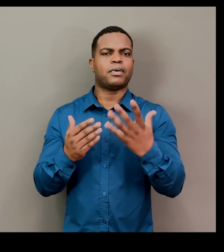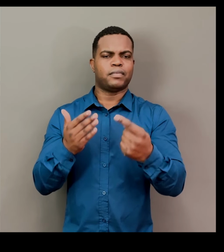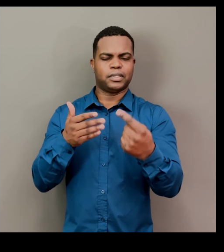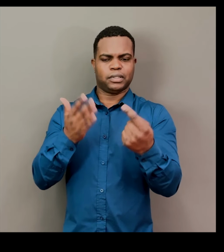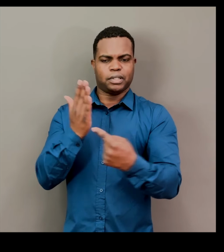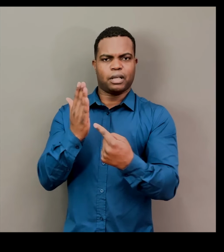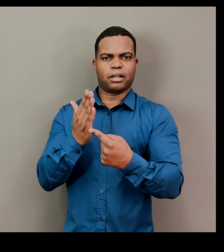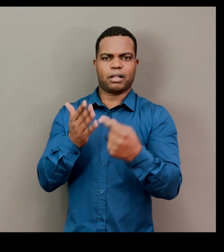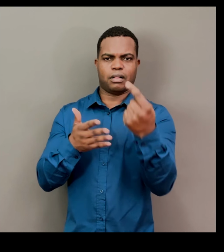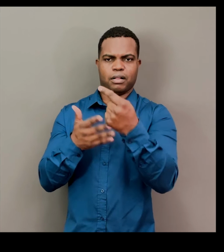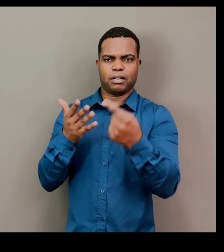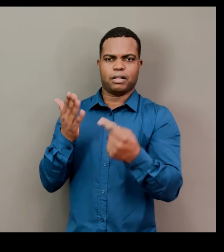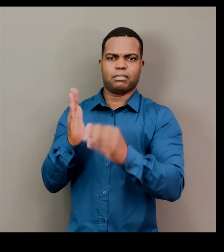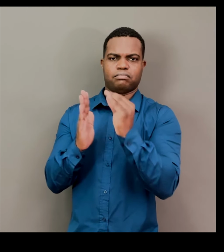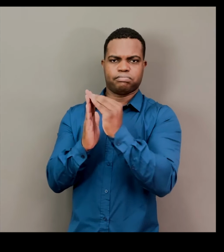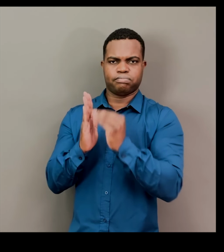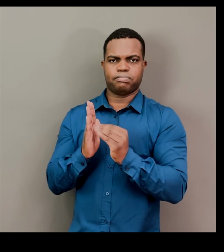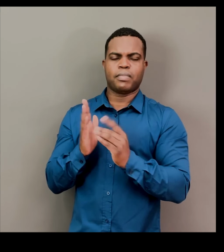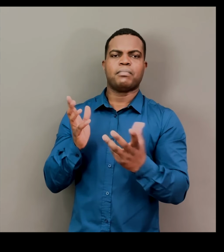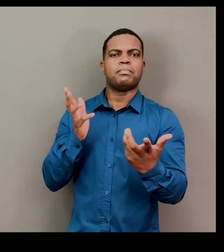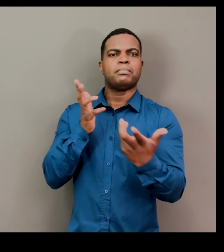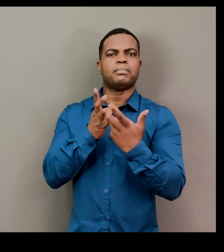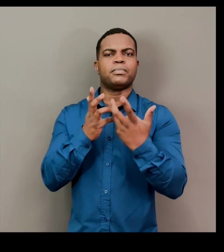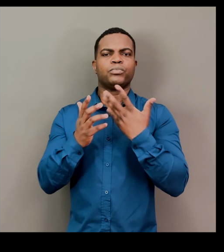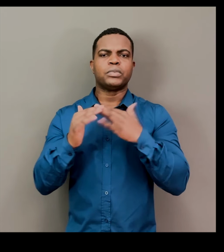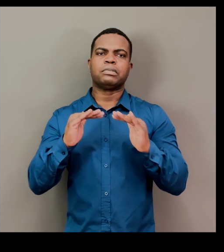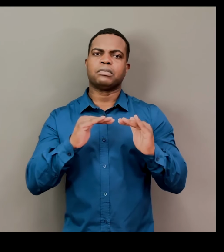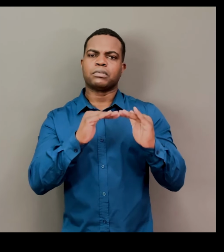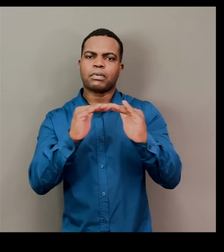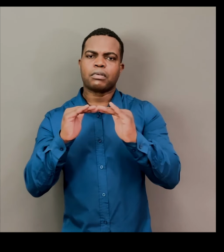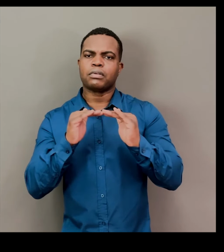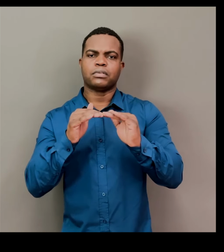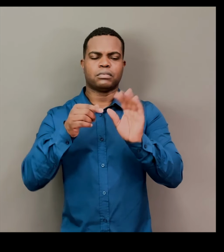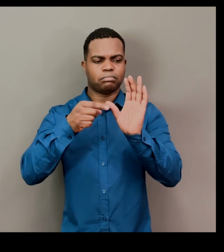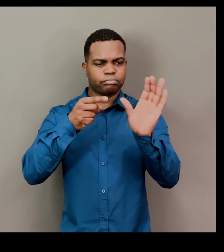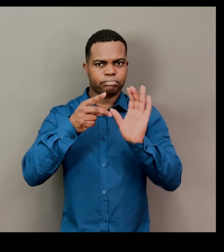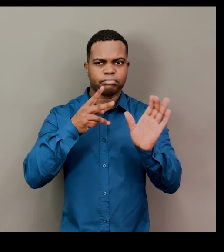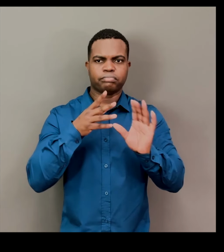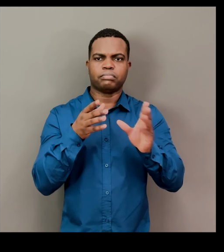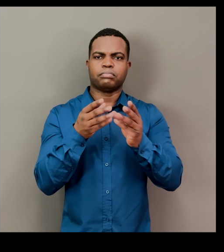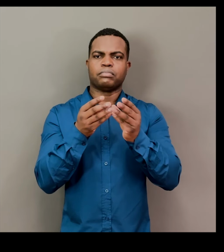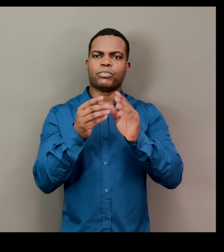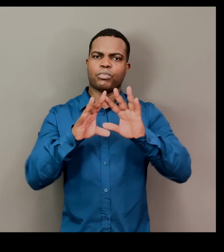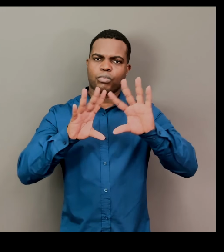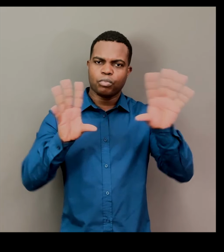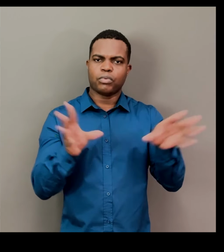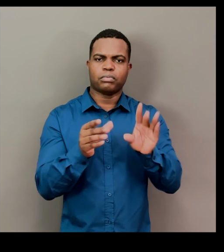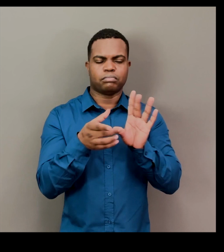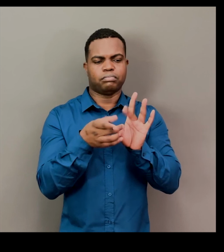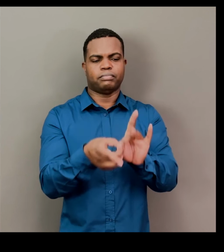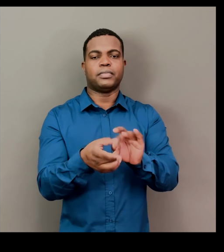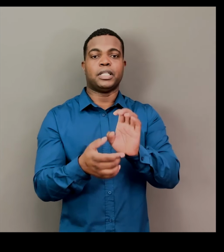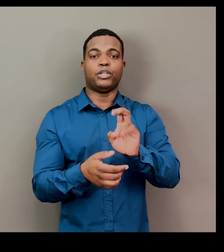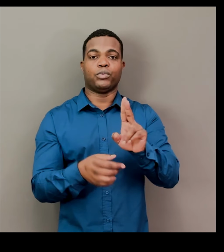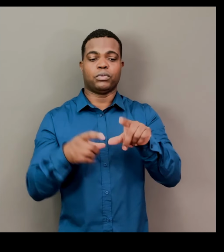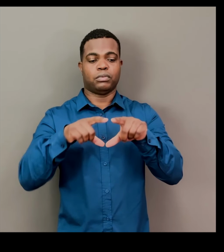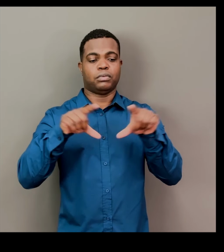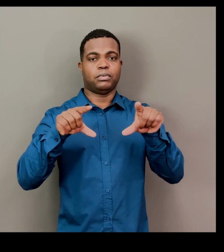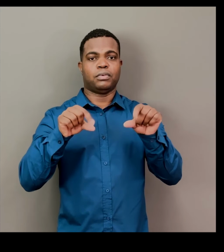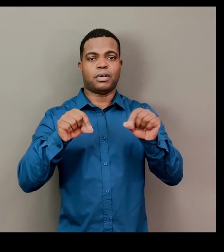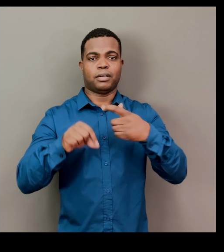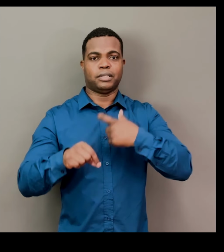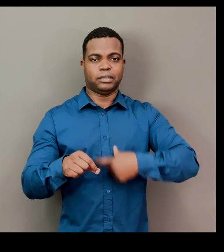technical references, standards, components, and solutions, including an application of the EU